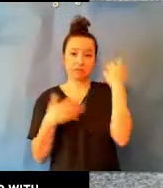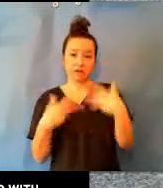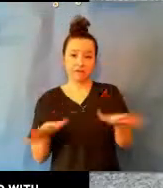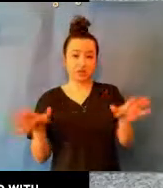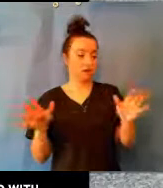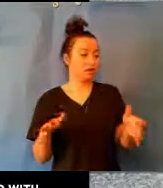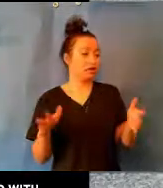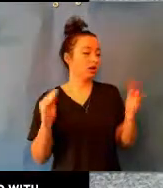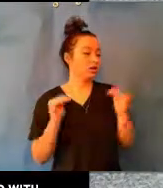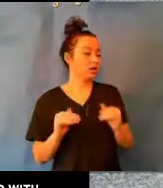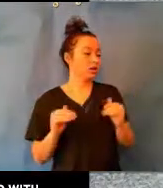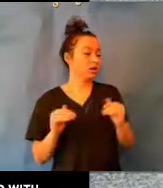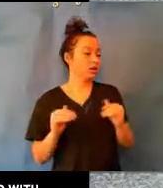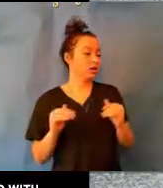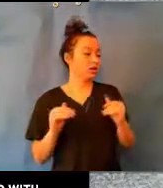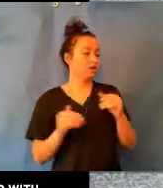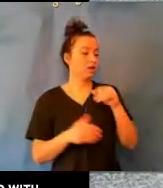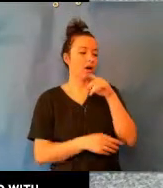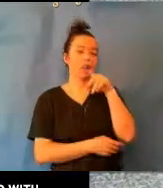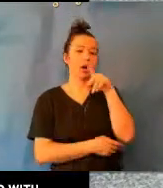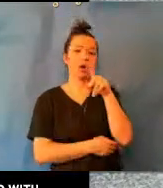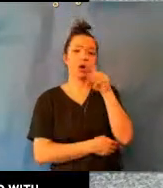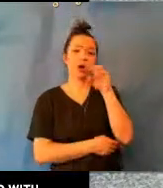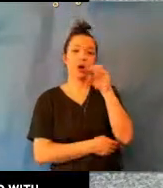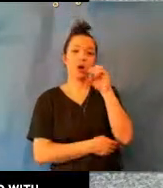next animal, a koala.